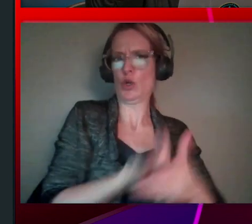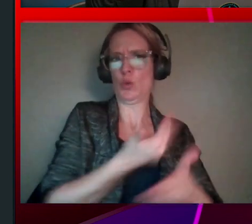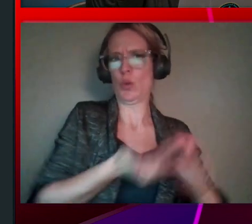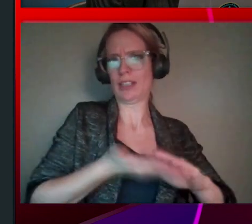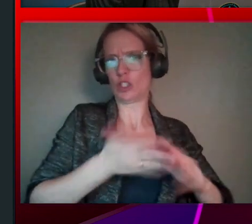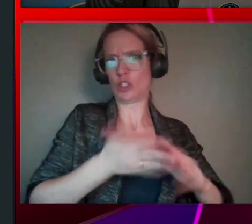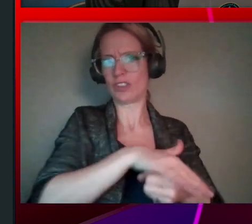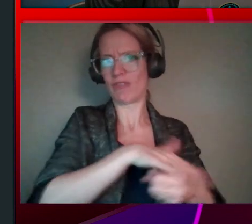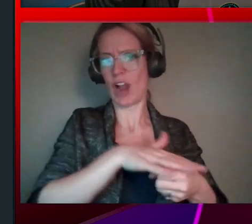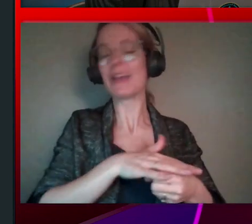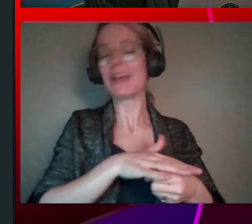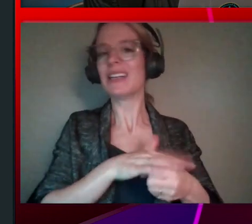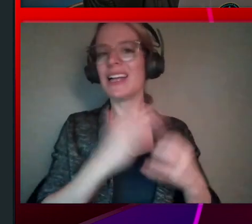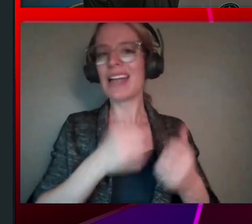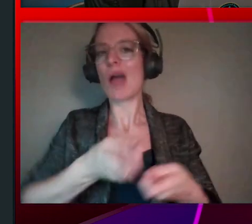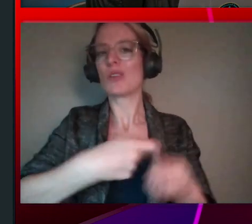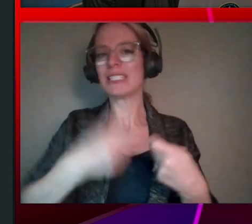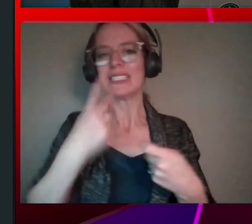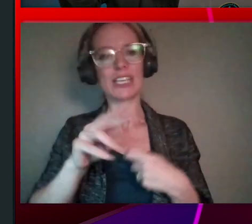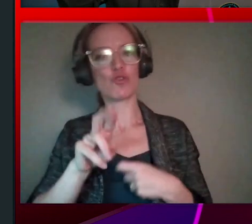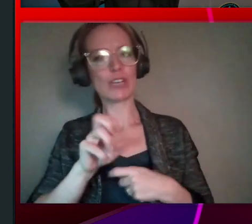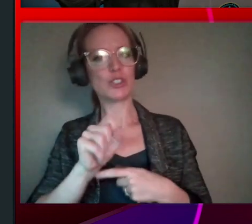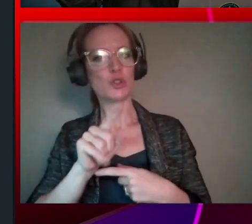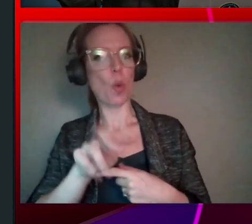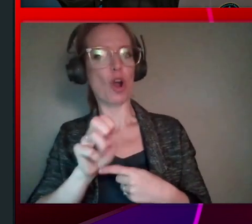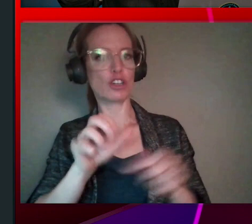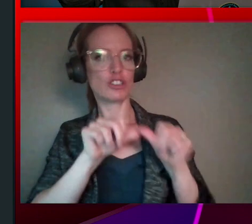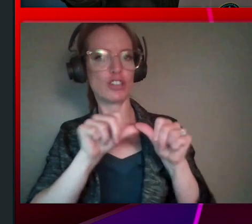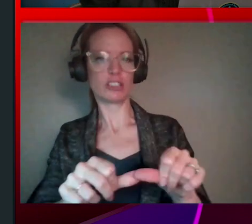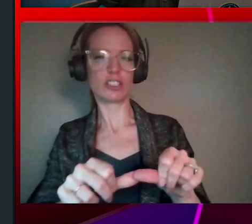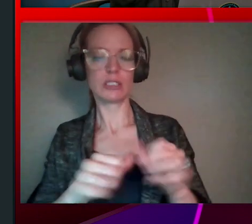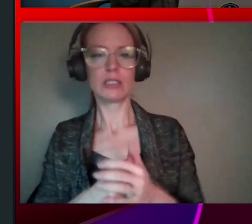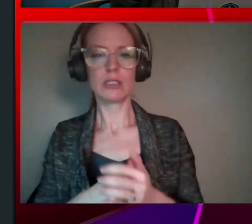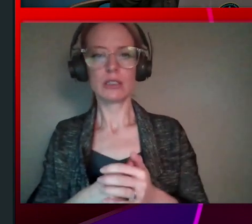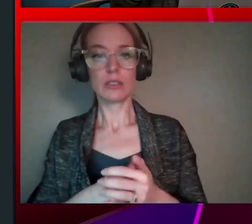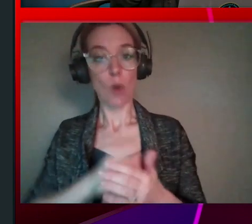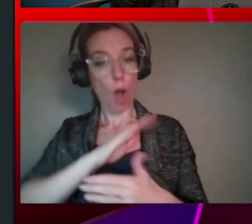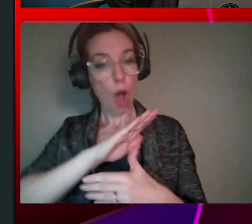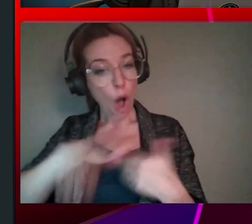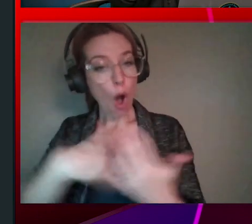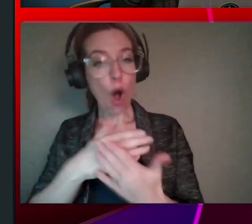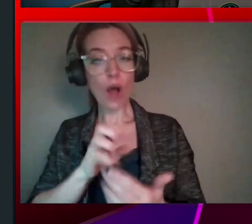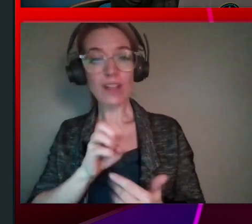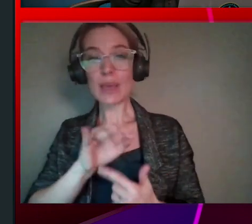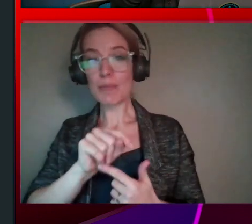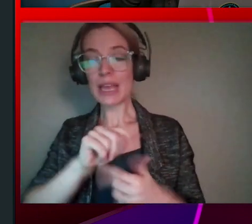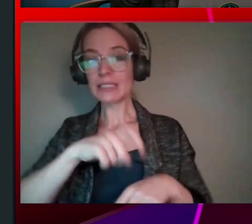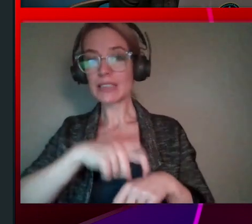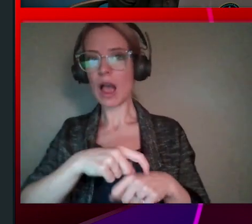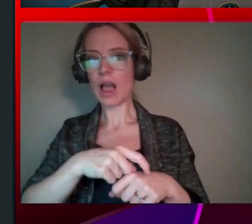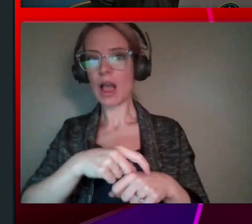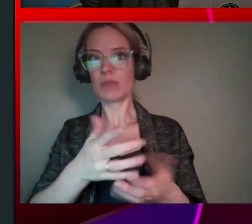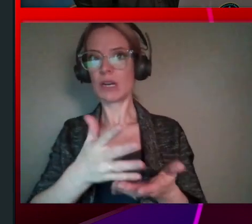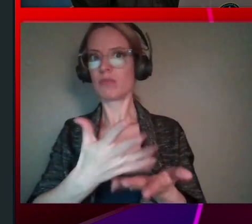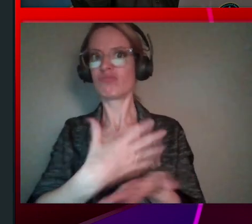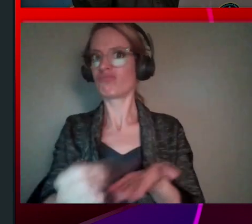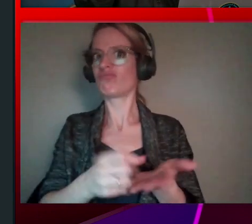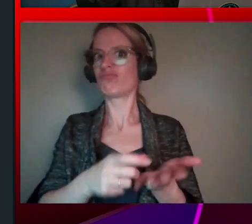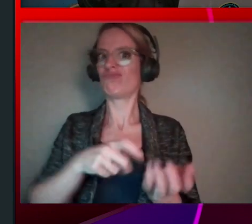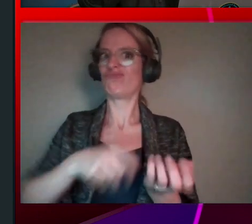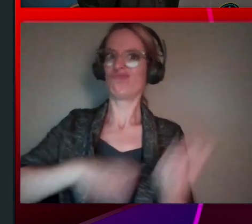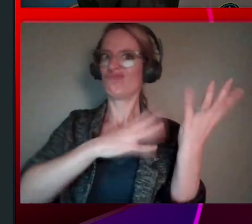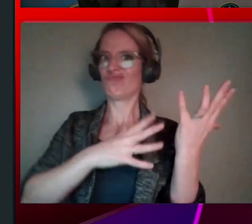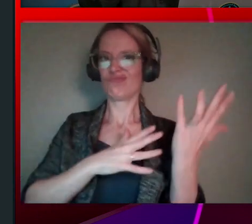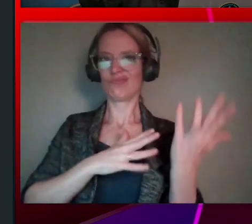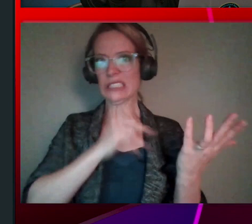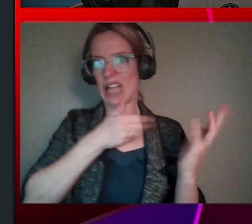restore duration. So I've taken all the init time, I've completely wiped it out, that doesn't exist anymore, and I've replaced it